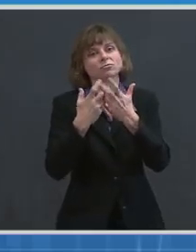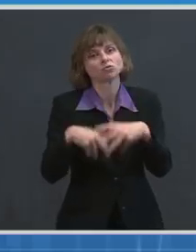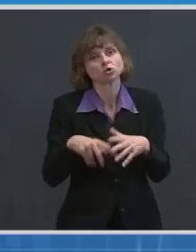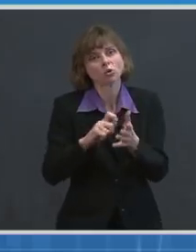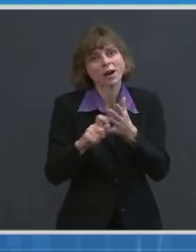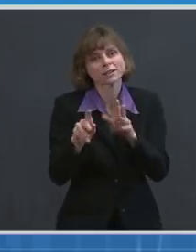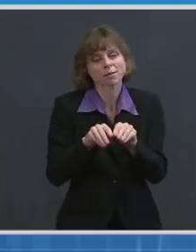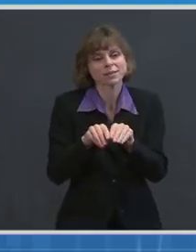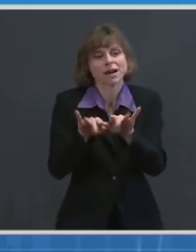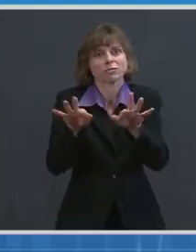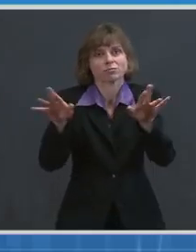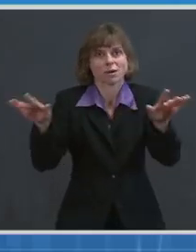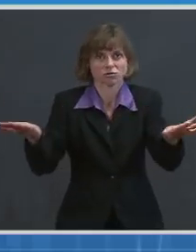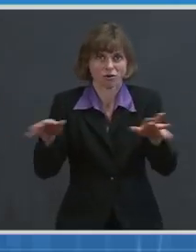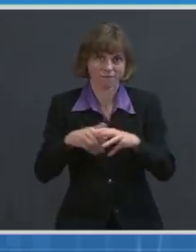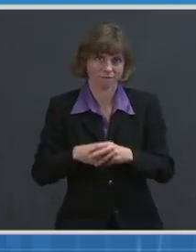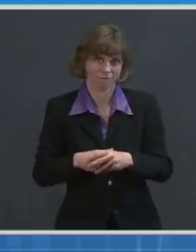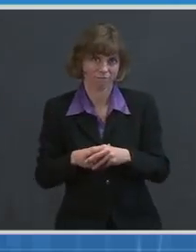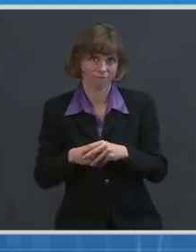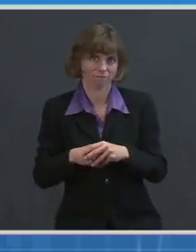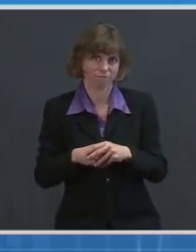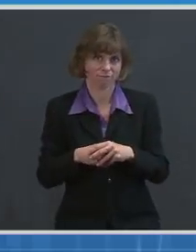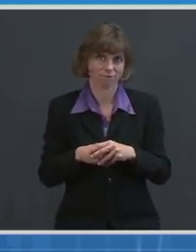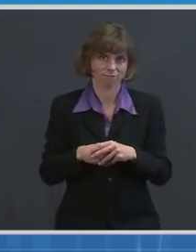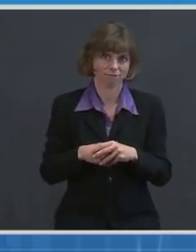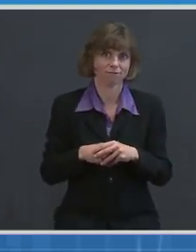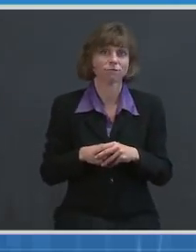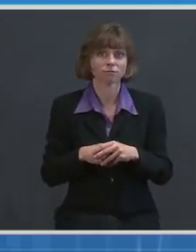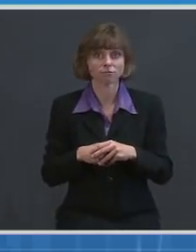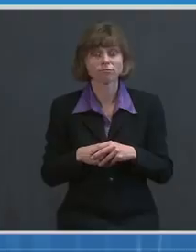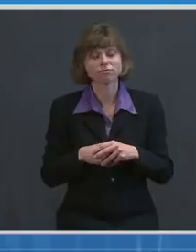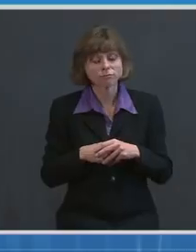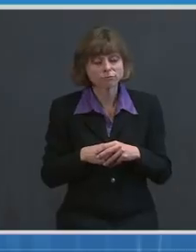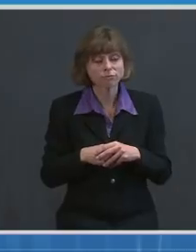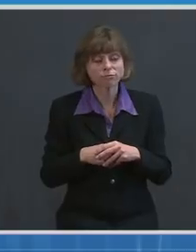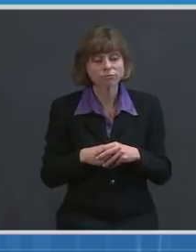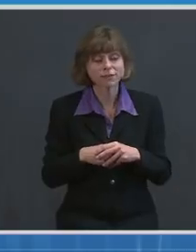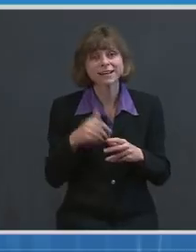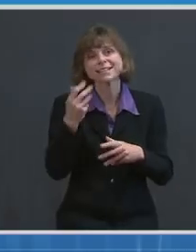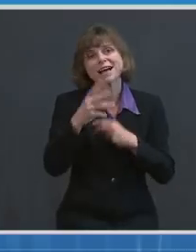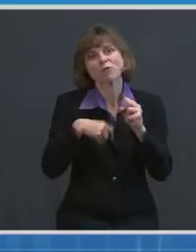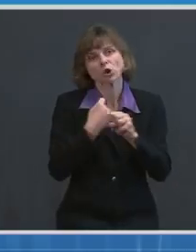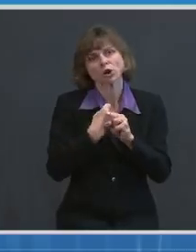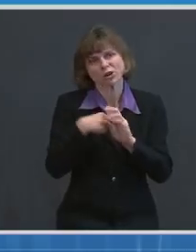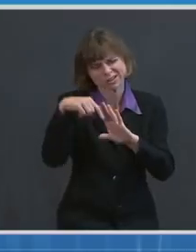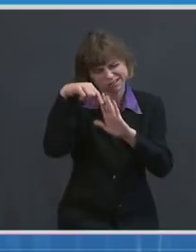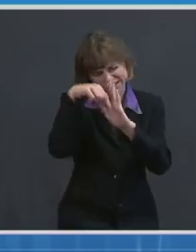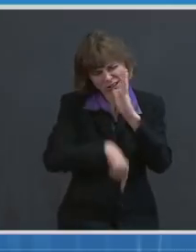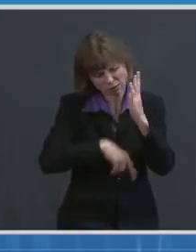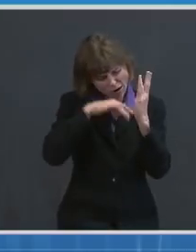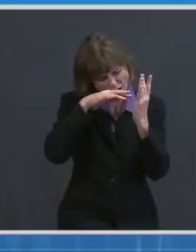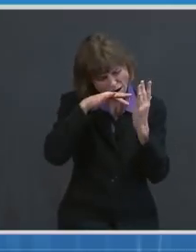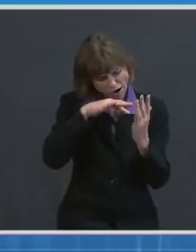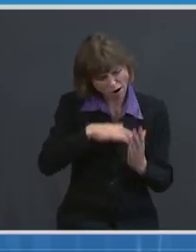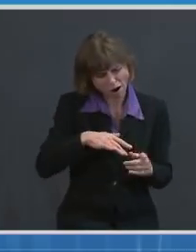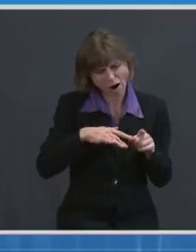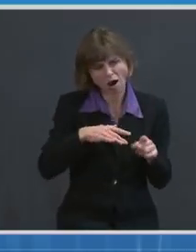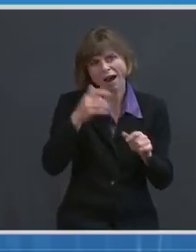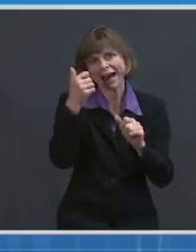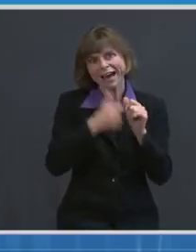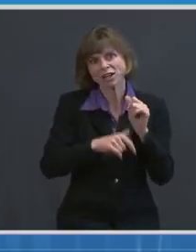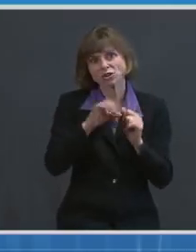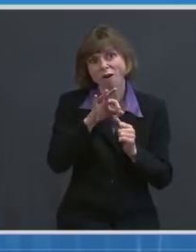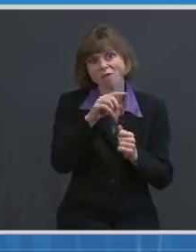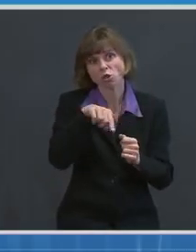buds off. Over the years of intensive study, next slide, each of those vulnerable